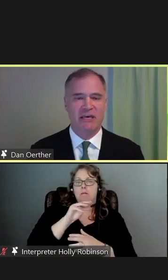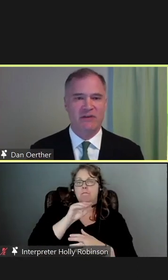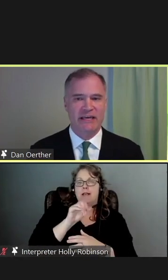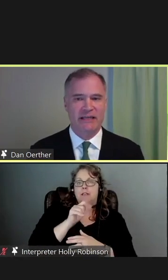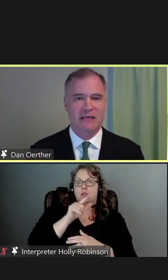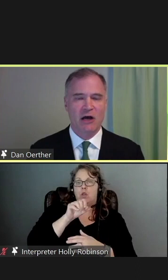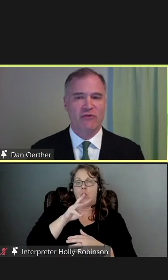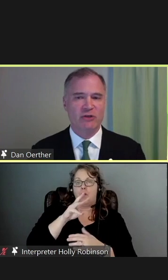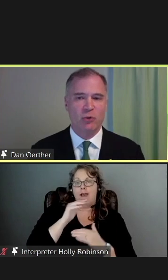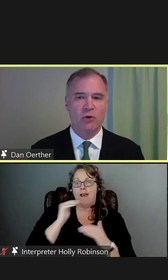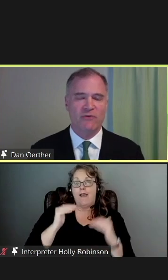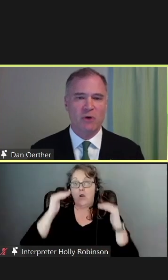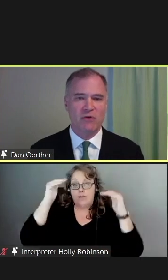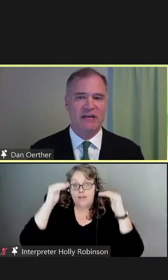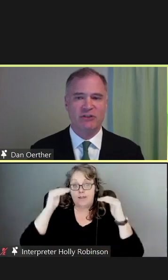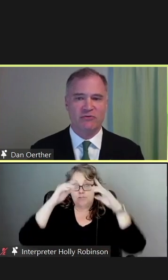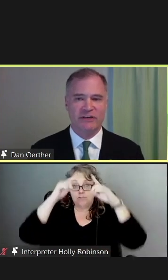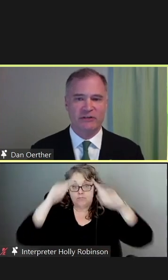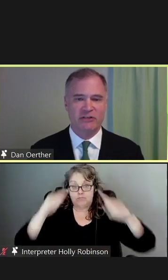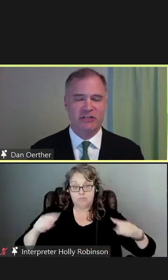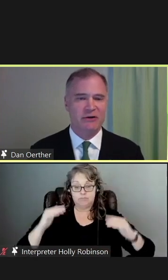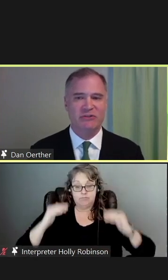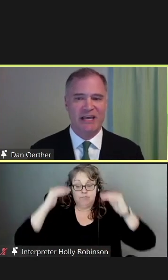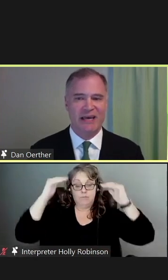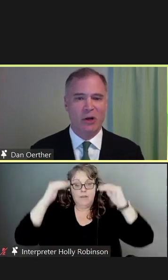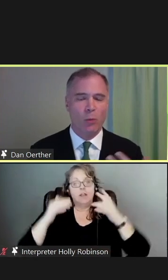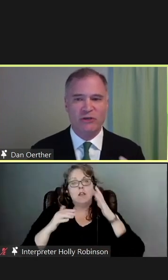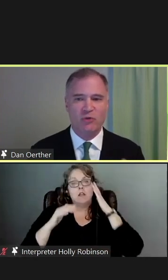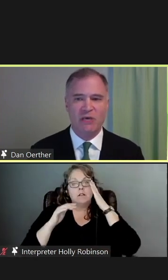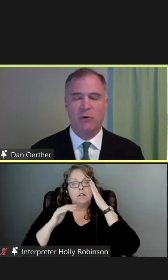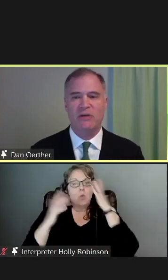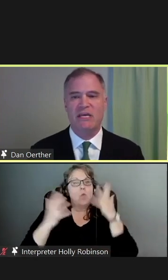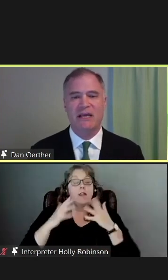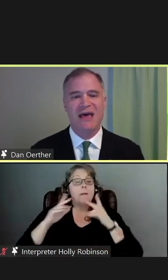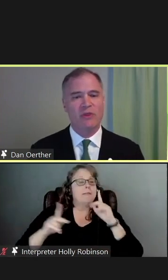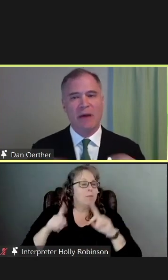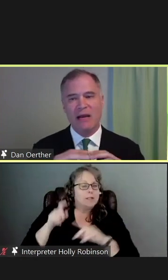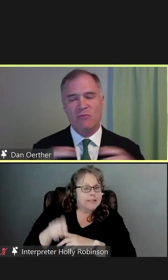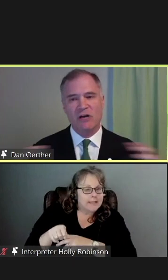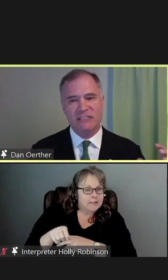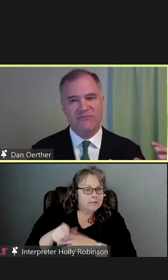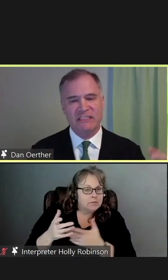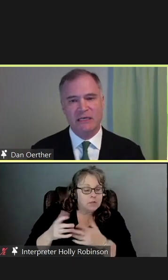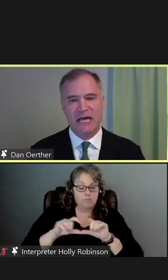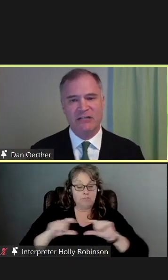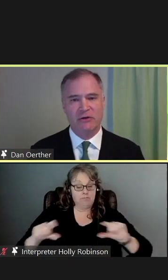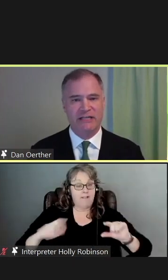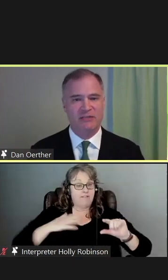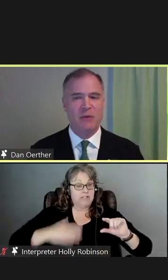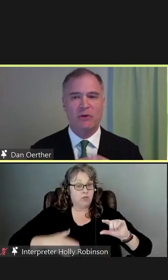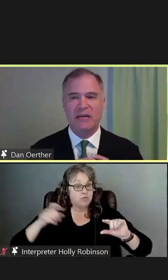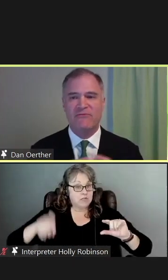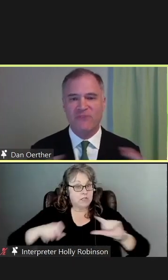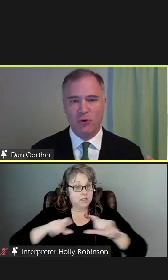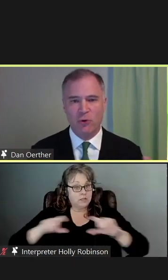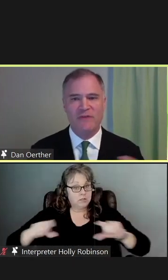of needs, a great tool from motivational research to understand, what do people need? Well, the bottom rung is the physiological needs. People